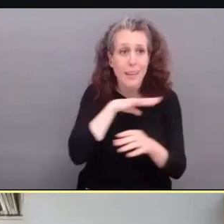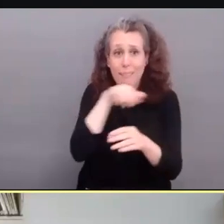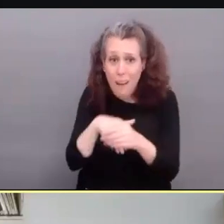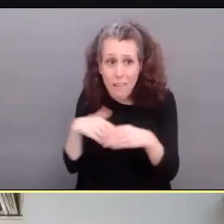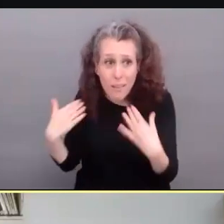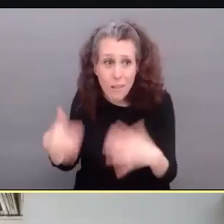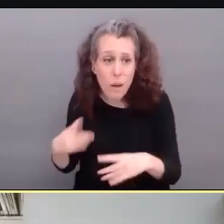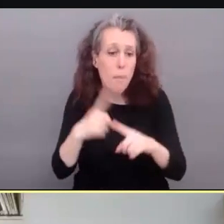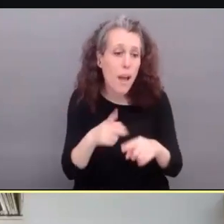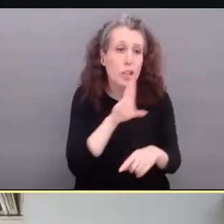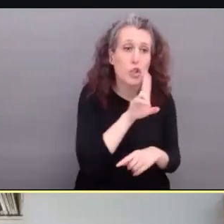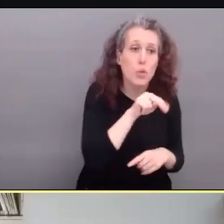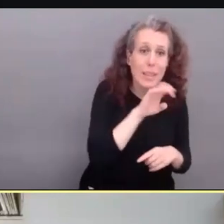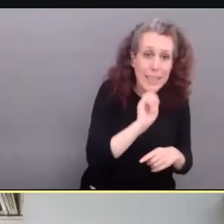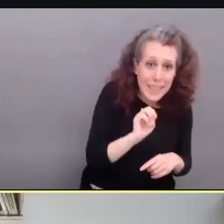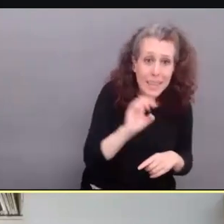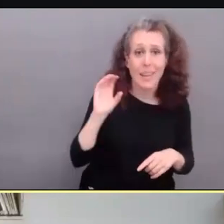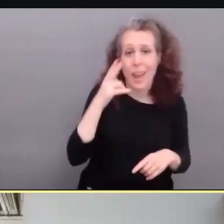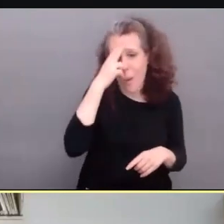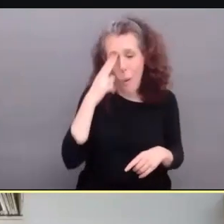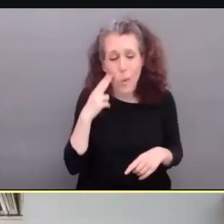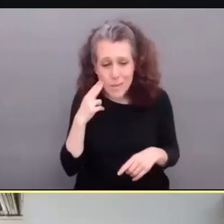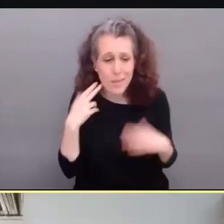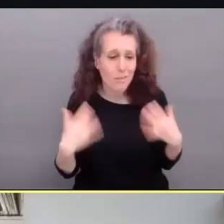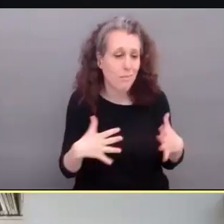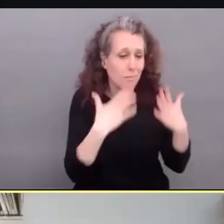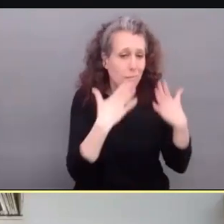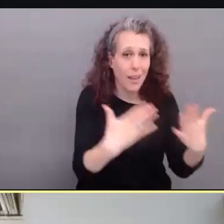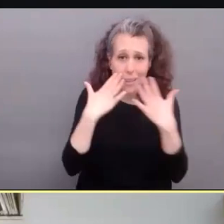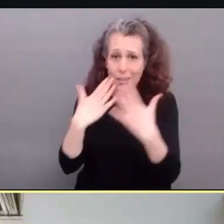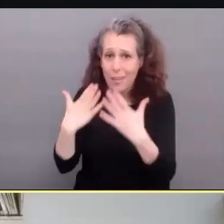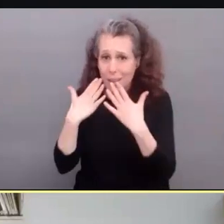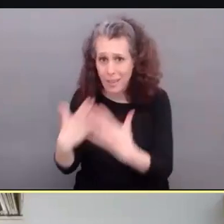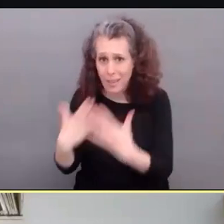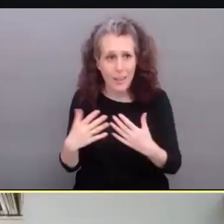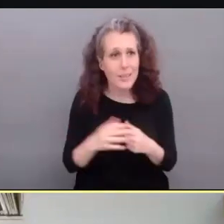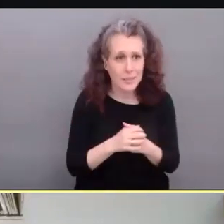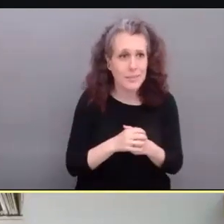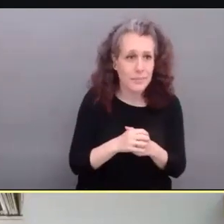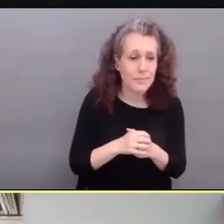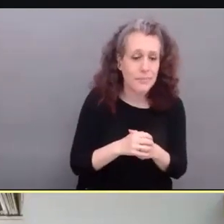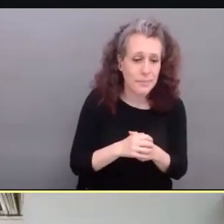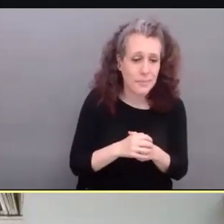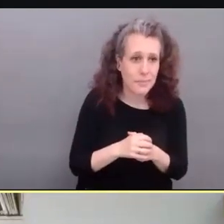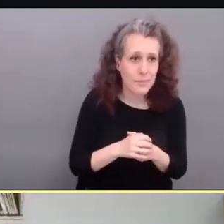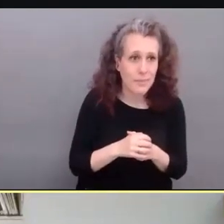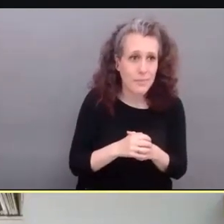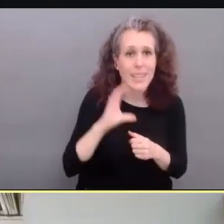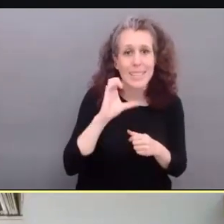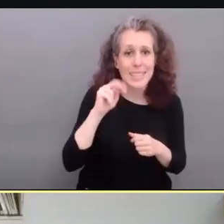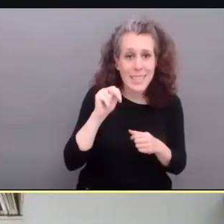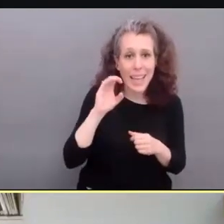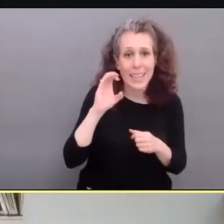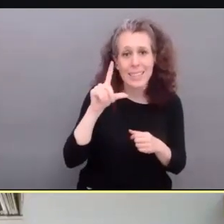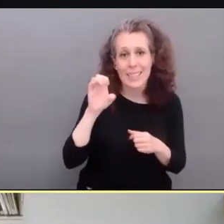other organizations, representative organizations, UNE and ONCE obviously as well, Senelec. And I'd